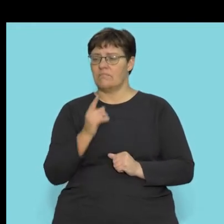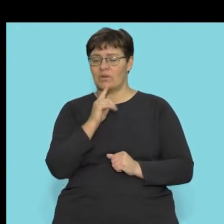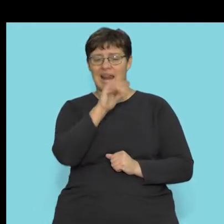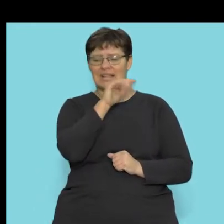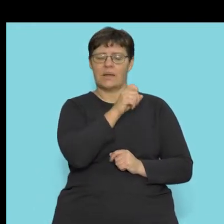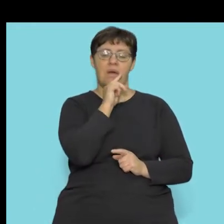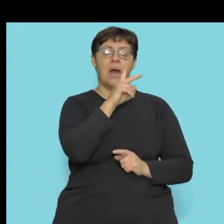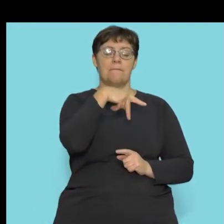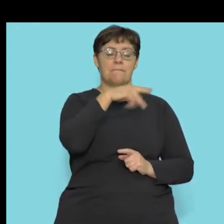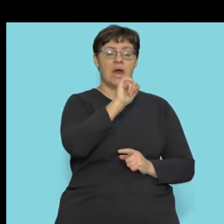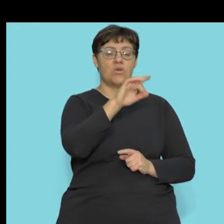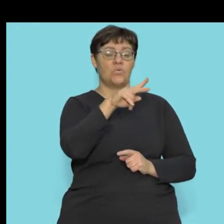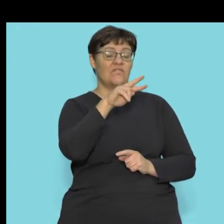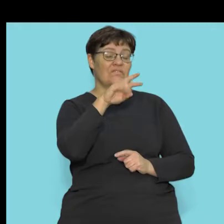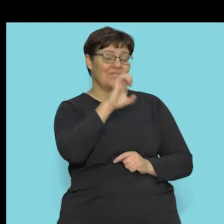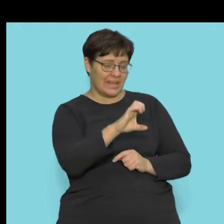Pyruvic acid, my apologies.